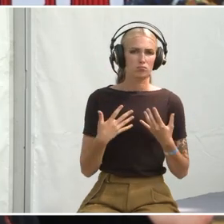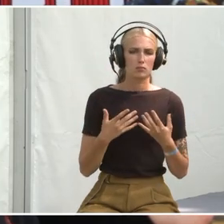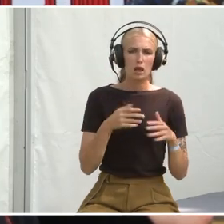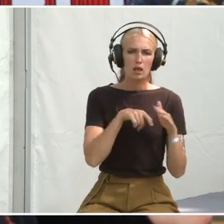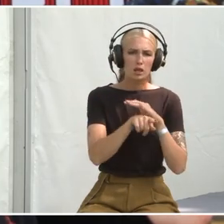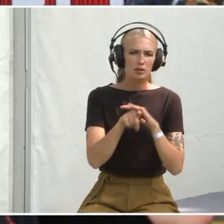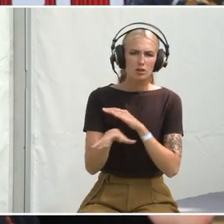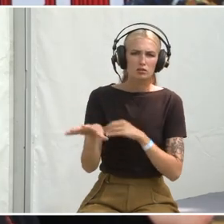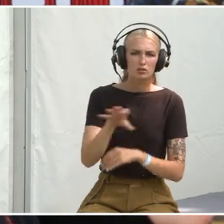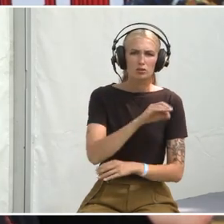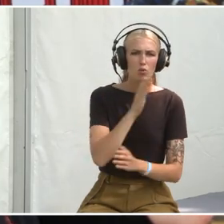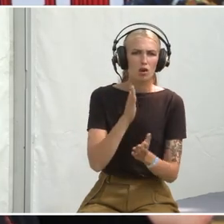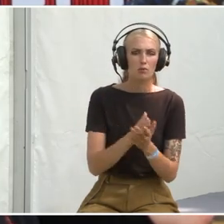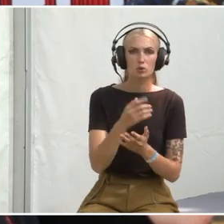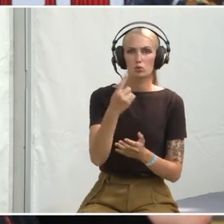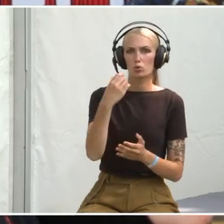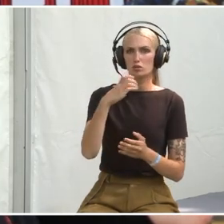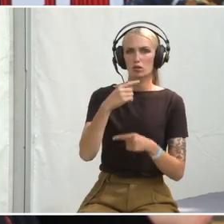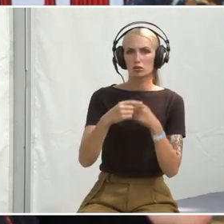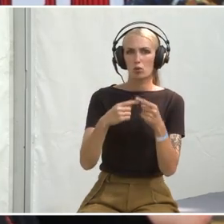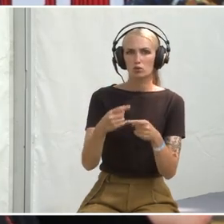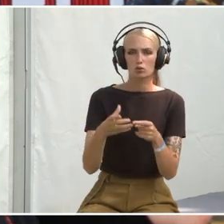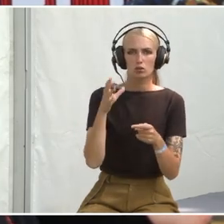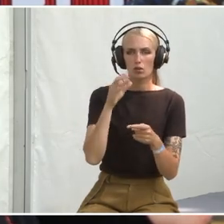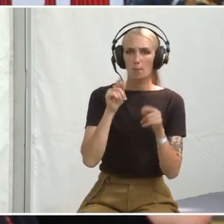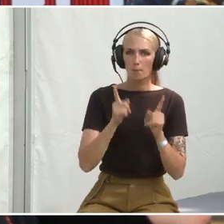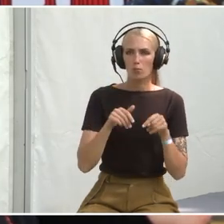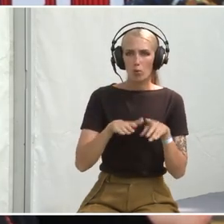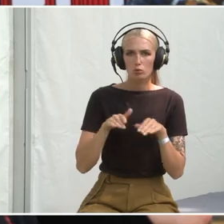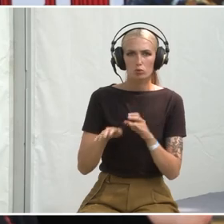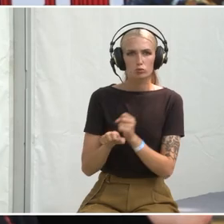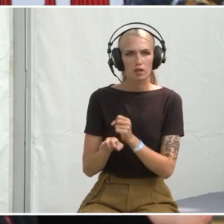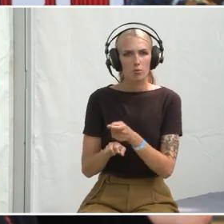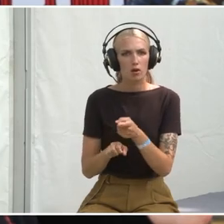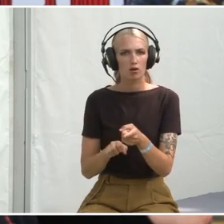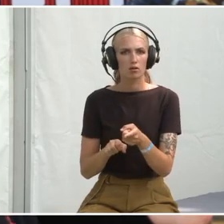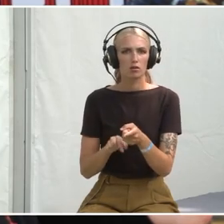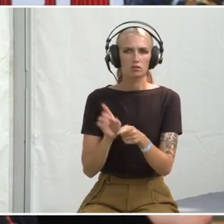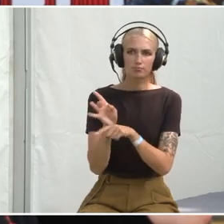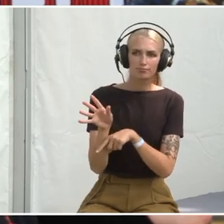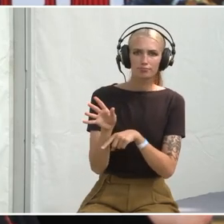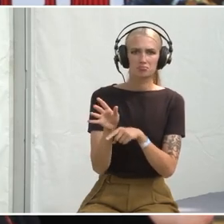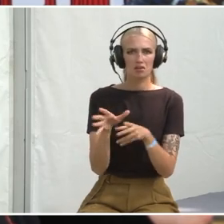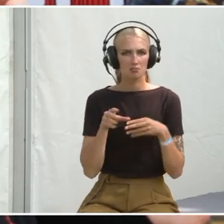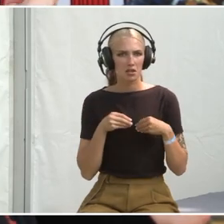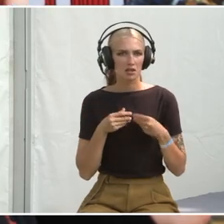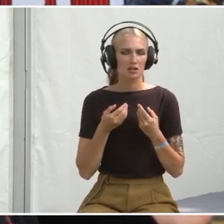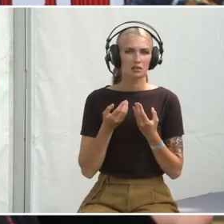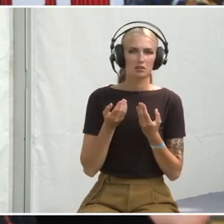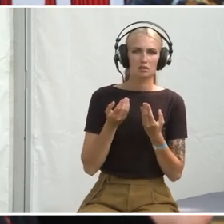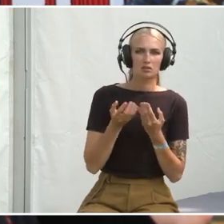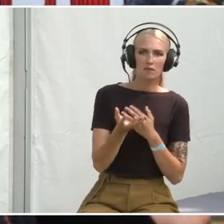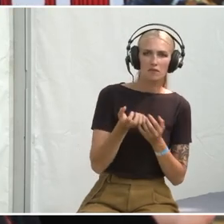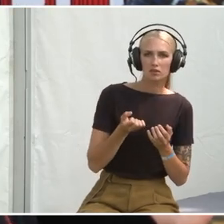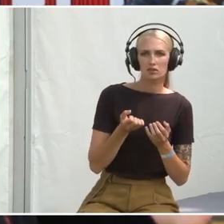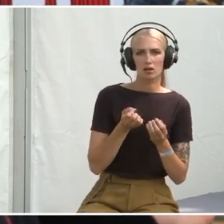everything within seconds. You need to make all the time decisions about whether something is valid or not, whether